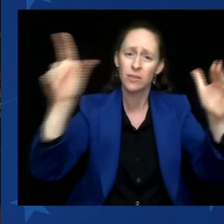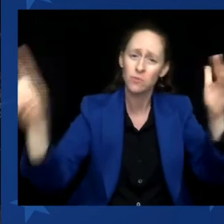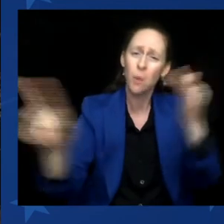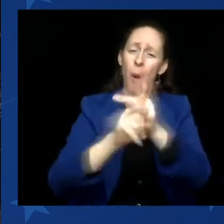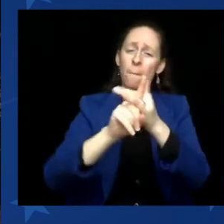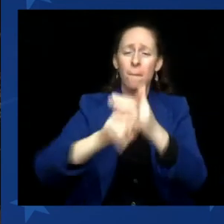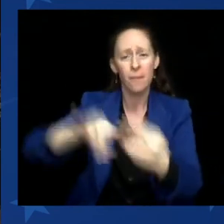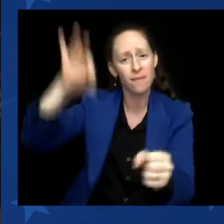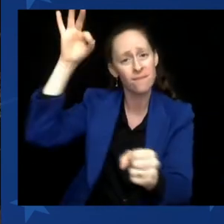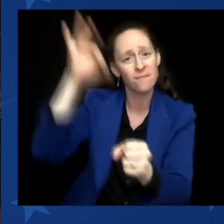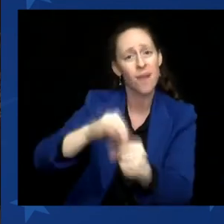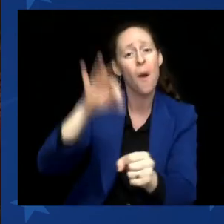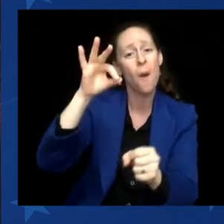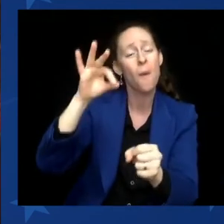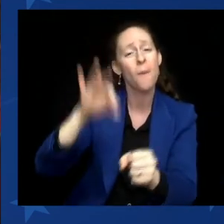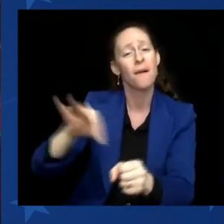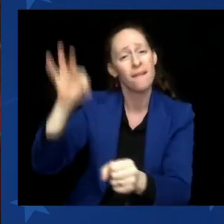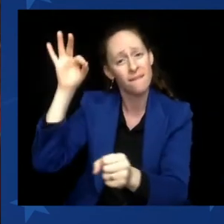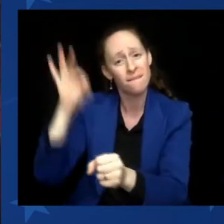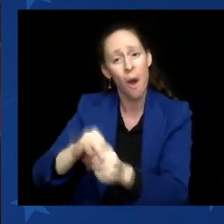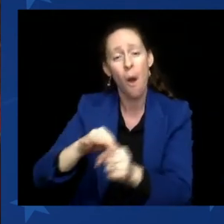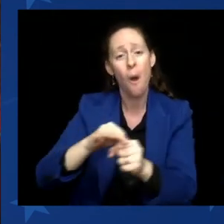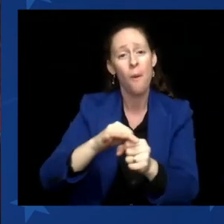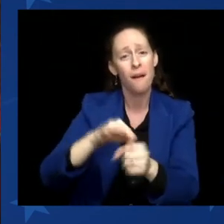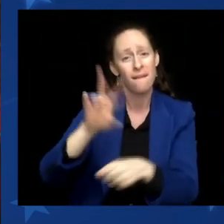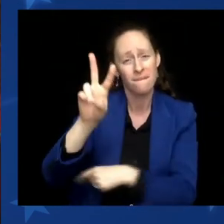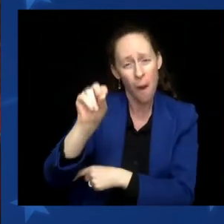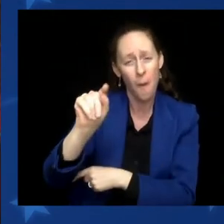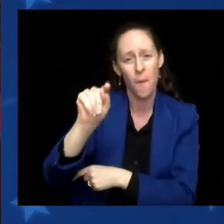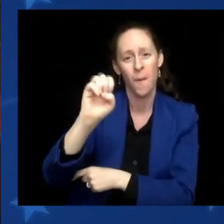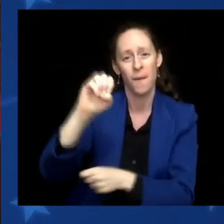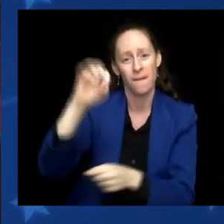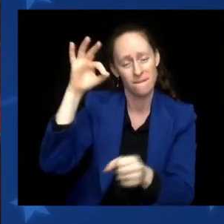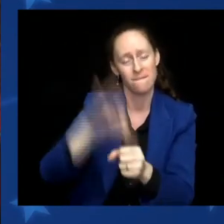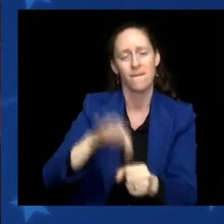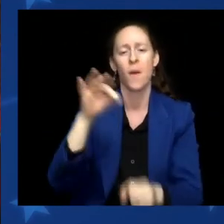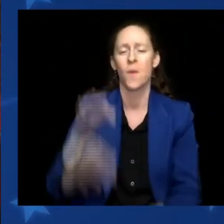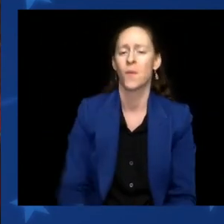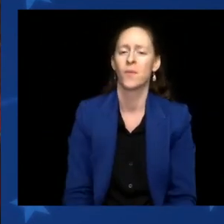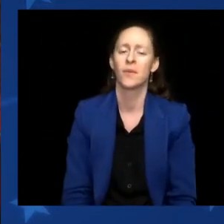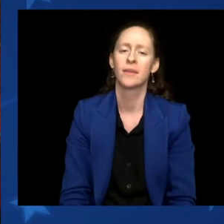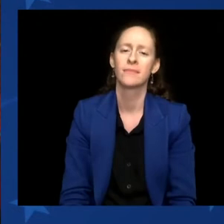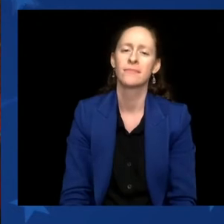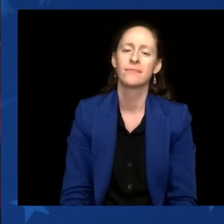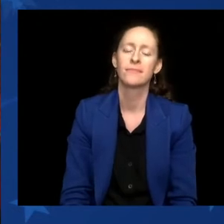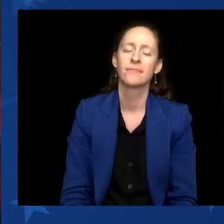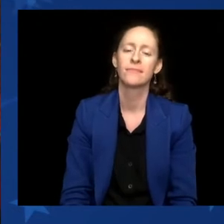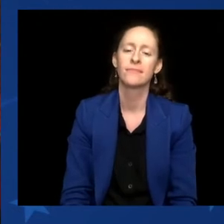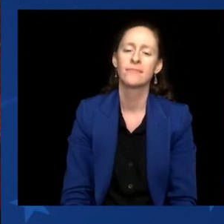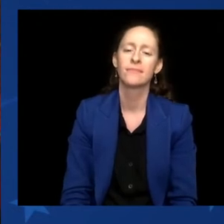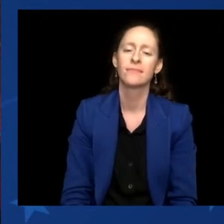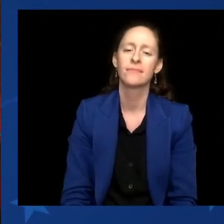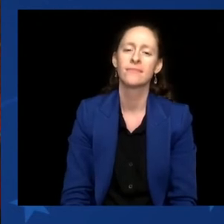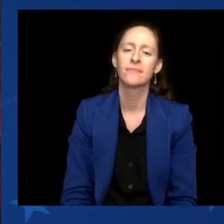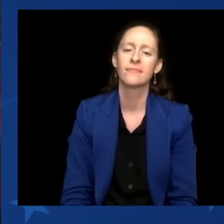And if we do our duty, if we do our duty in 2022 and